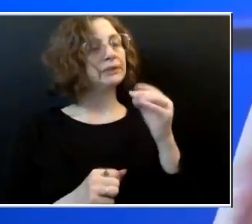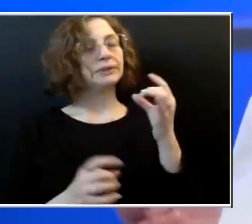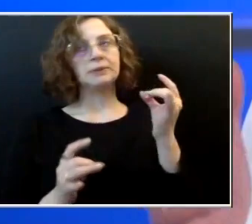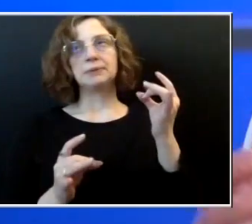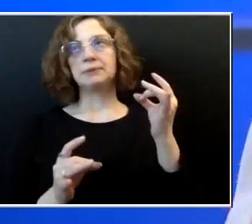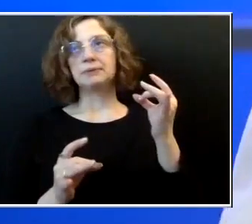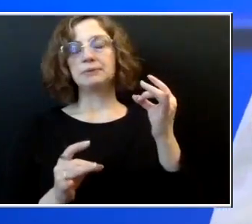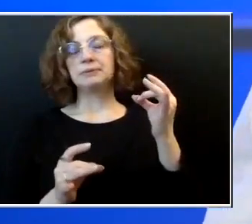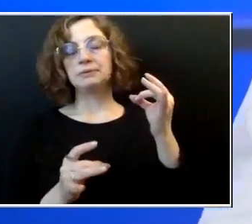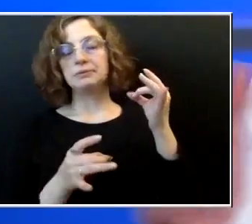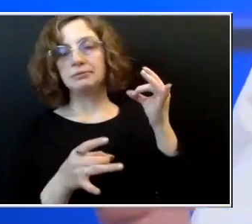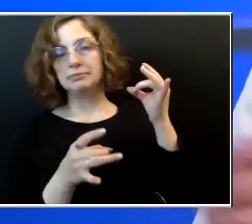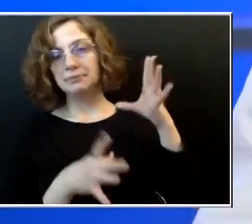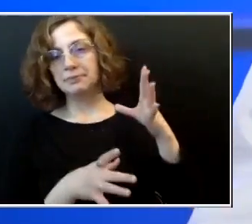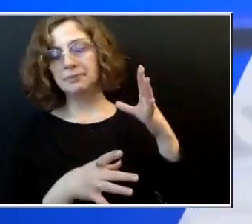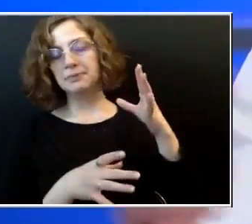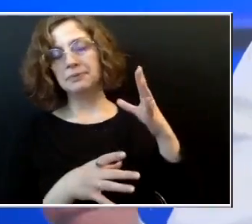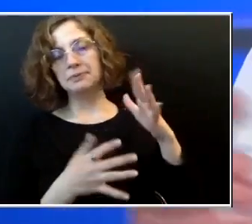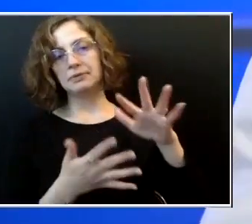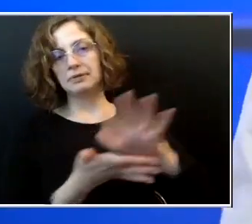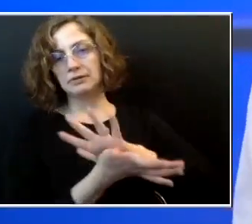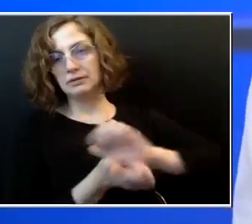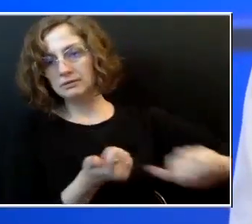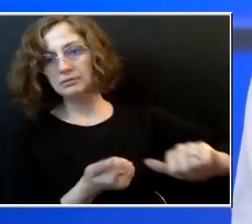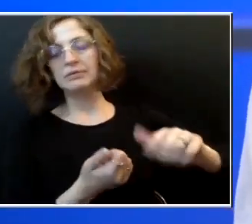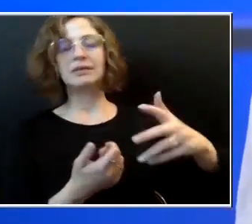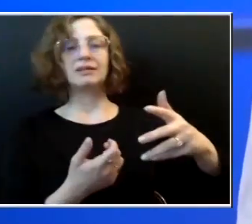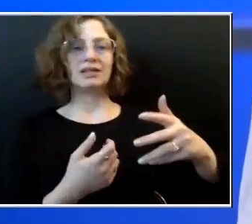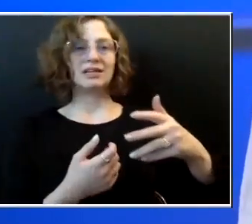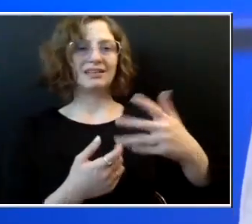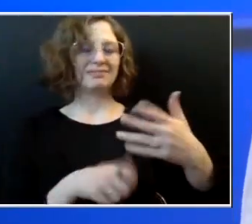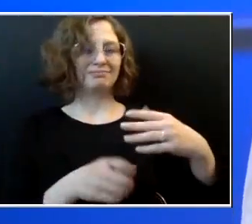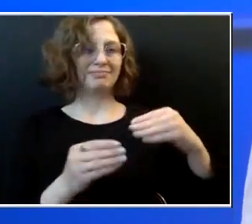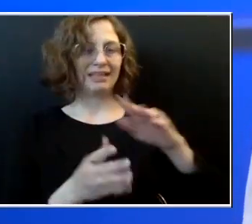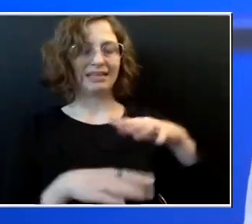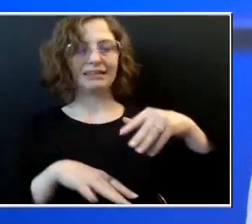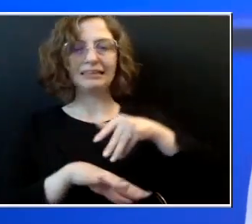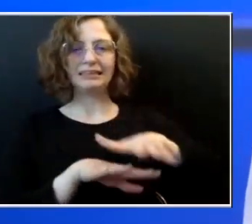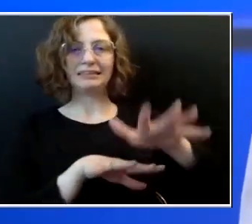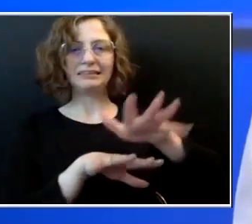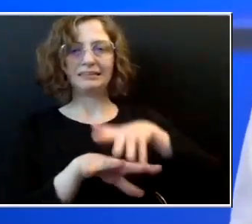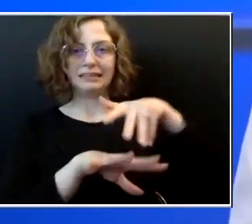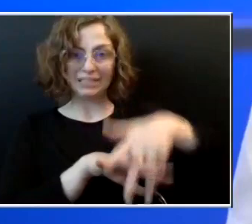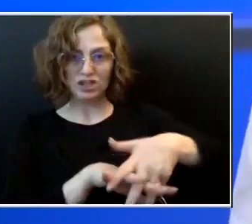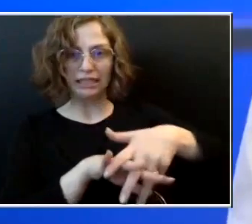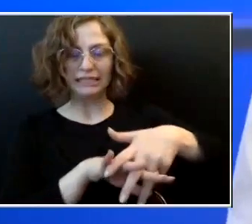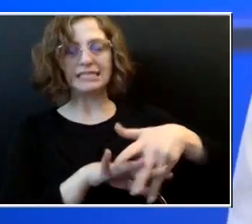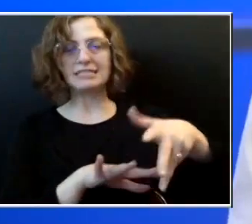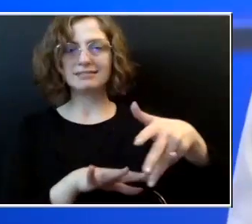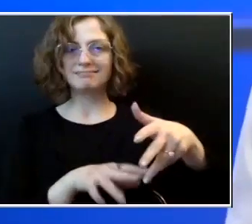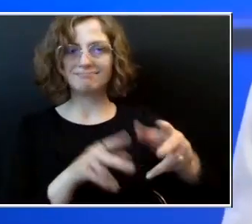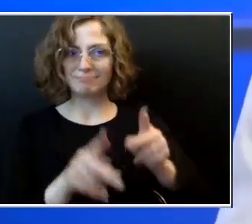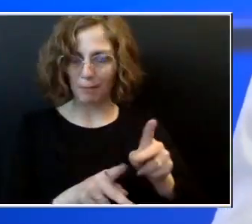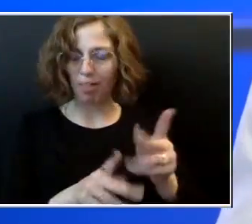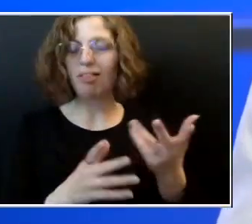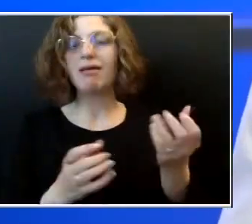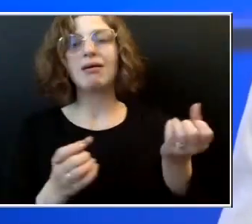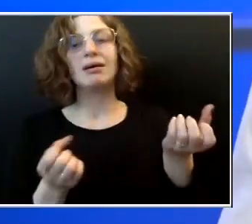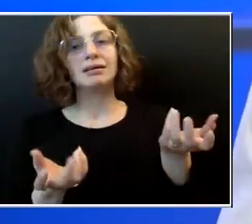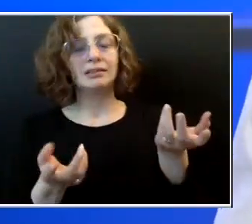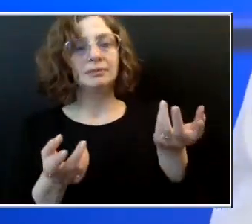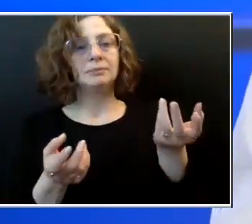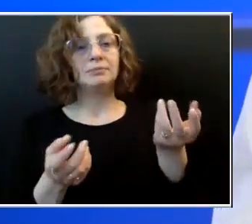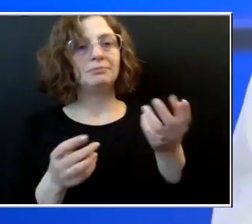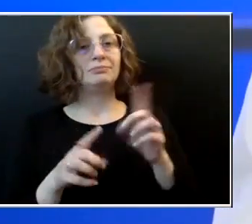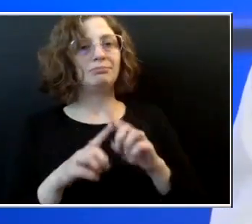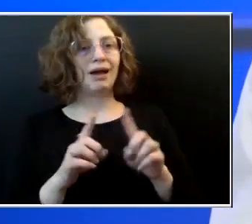of drove out of the southeast and into that western migration. But ironically, he was a big stickler for kind of law and